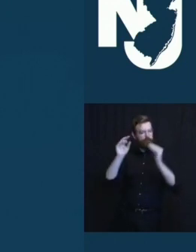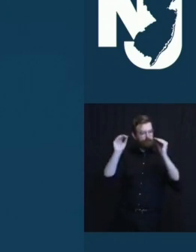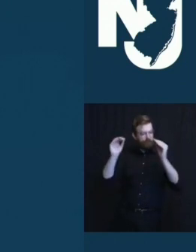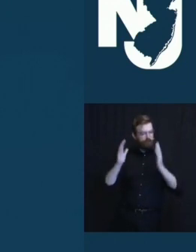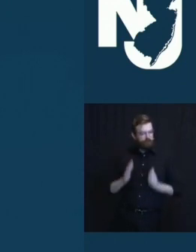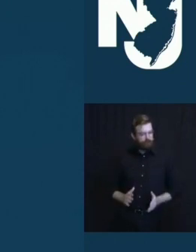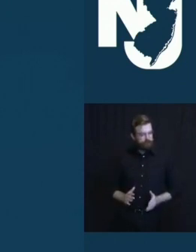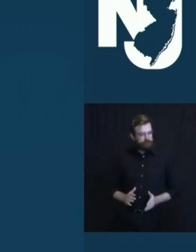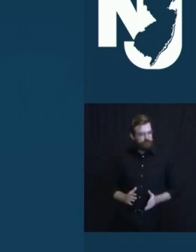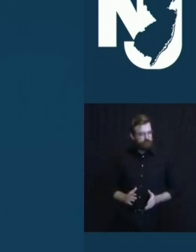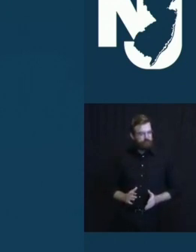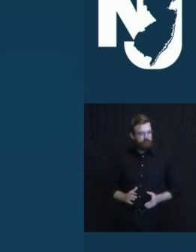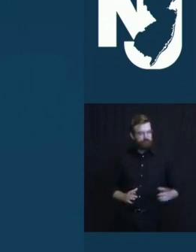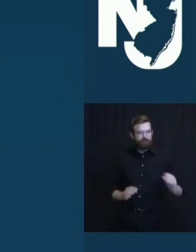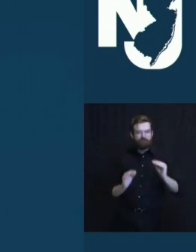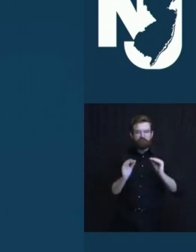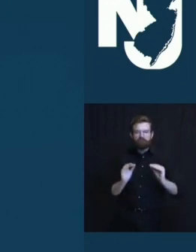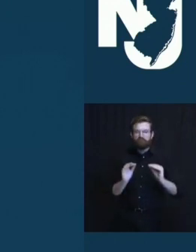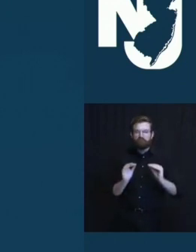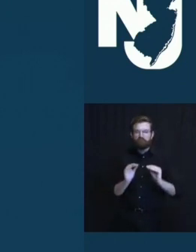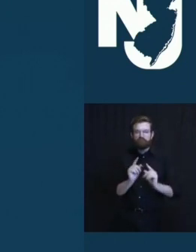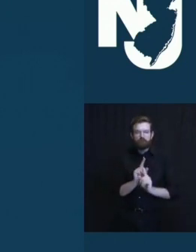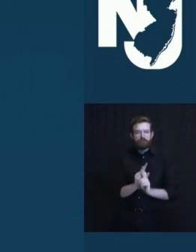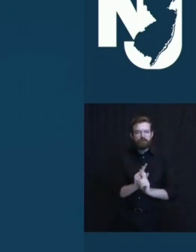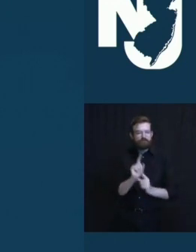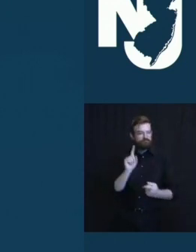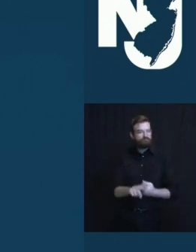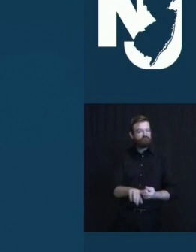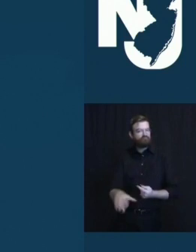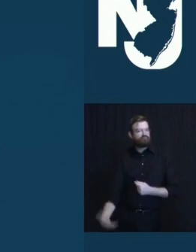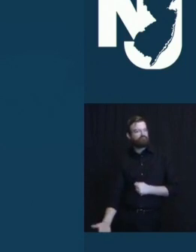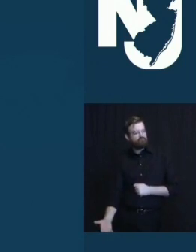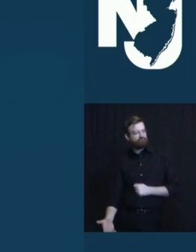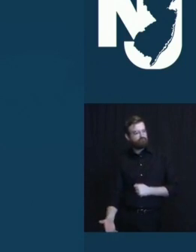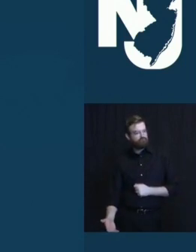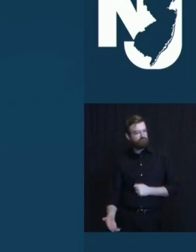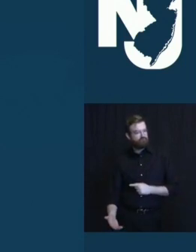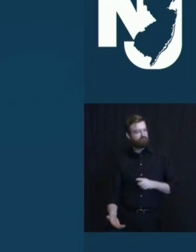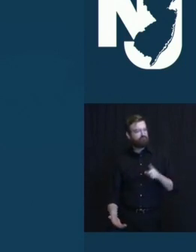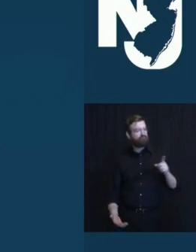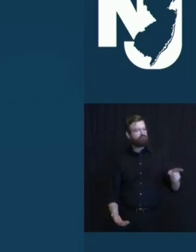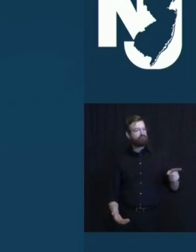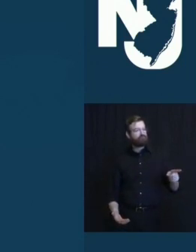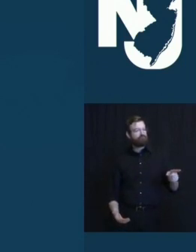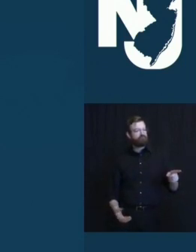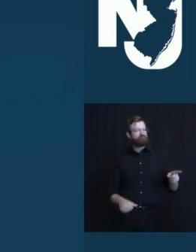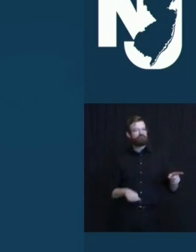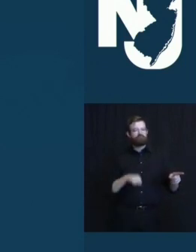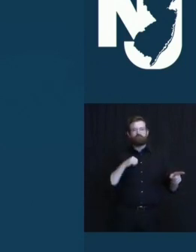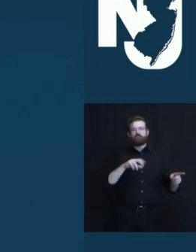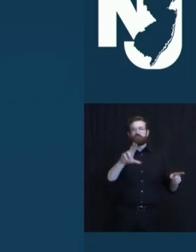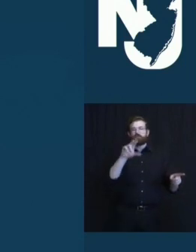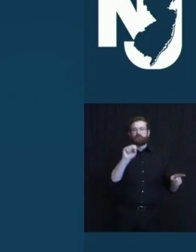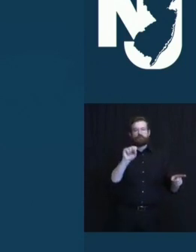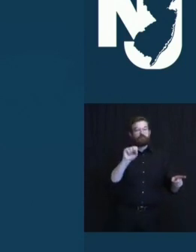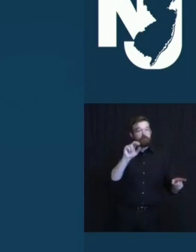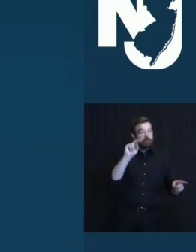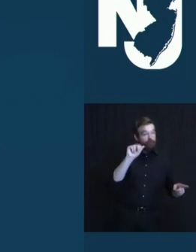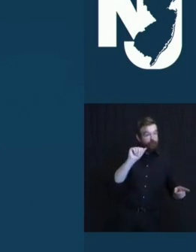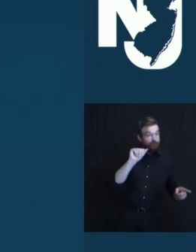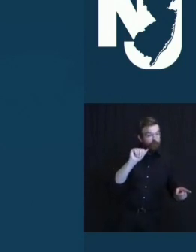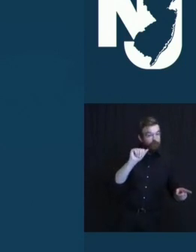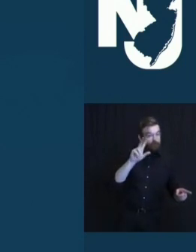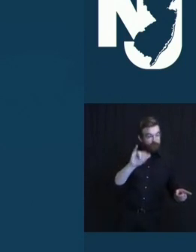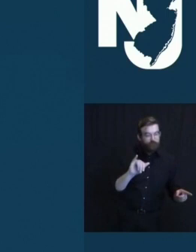study at Michigan State, when it was still Michigan State College, by the way, and now obviously Michigan State University, where he met